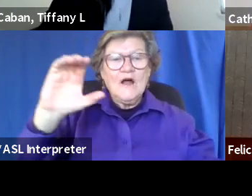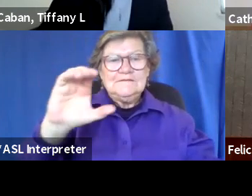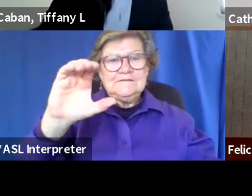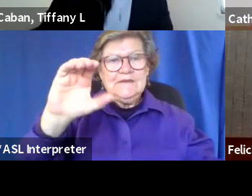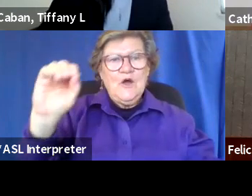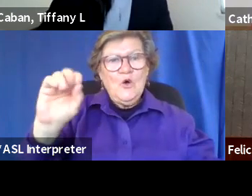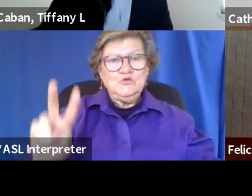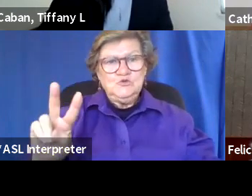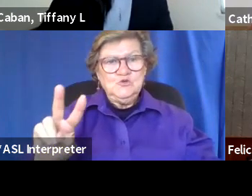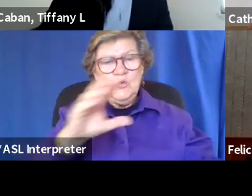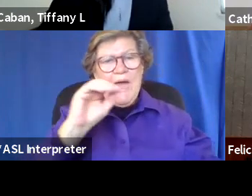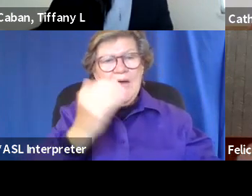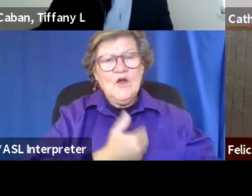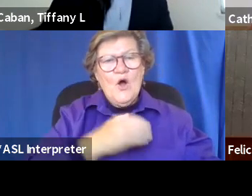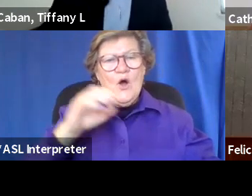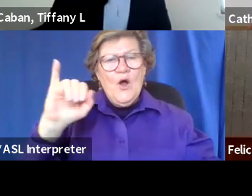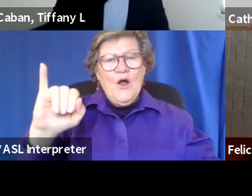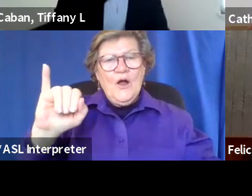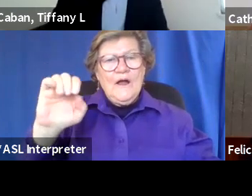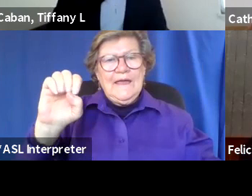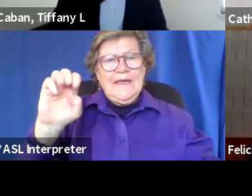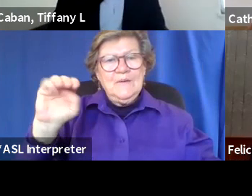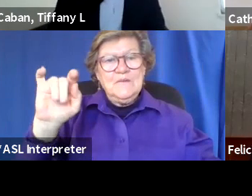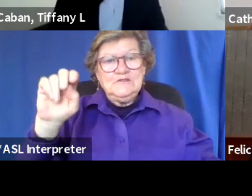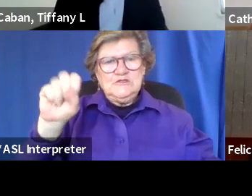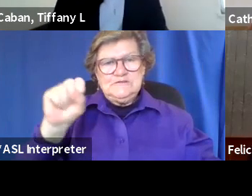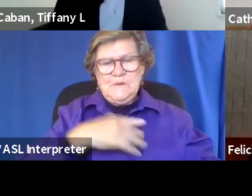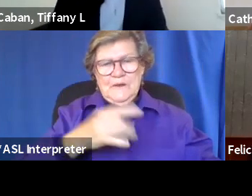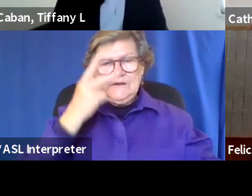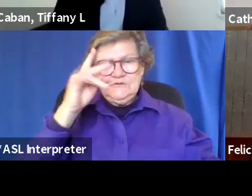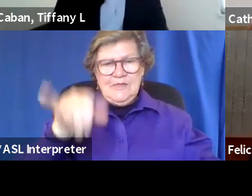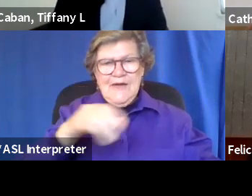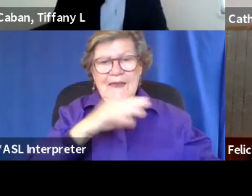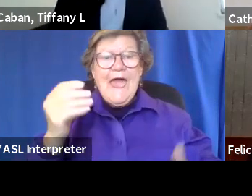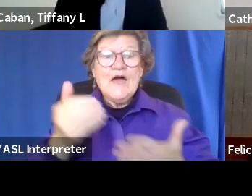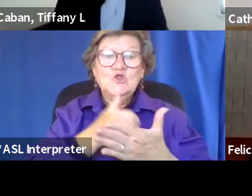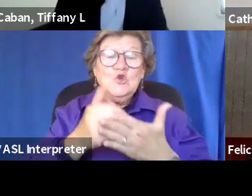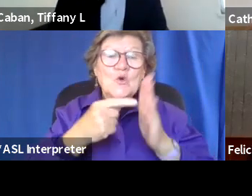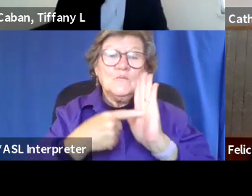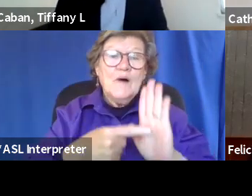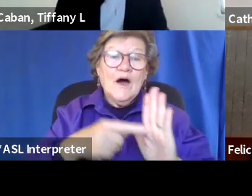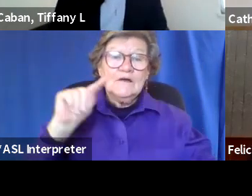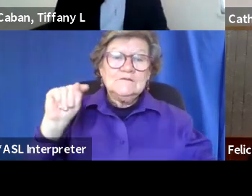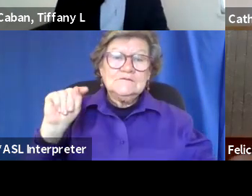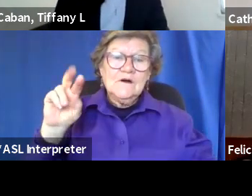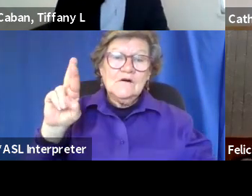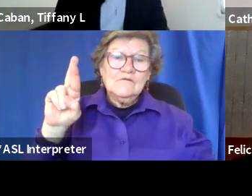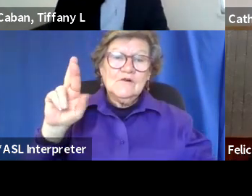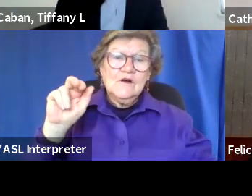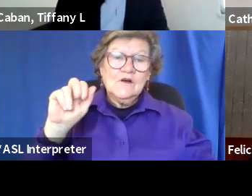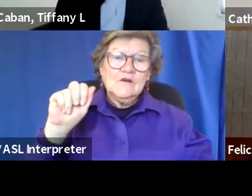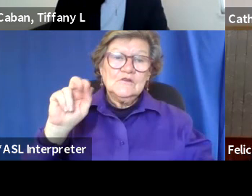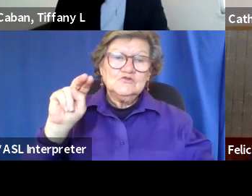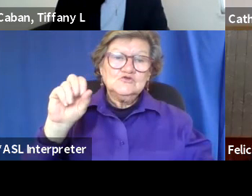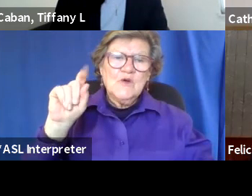our emissions. I would like to see that scaled and also investing in newer models of transit. We need more efficient